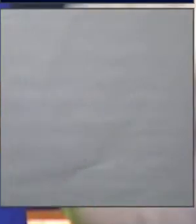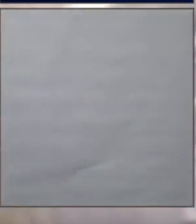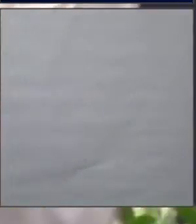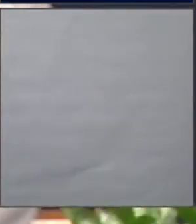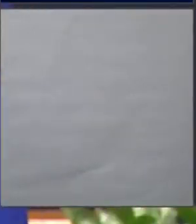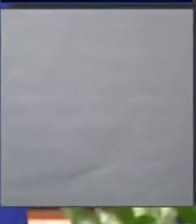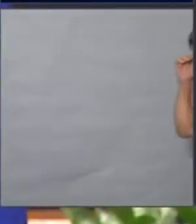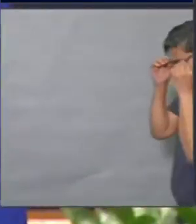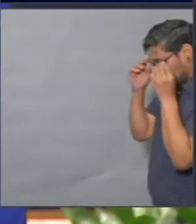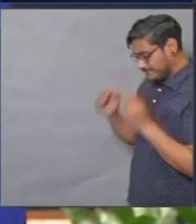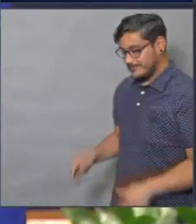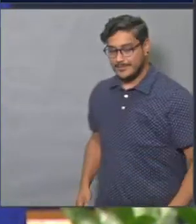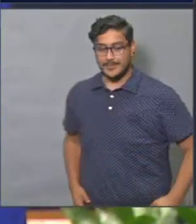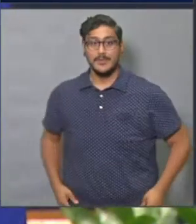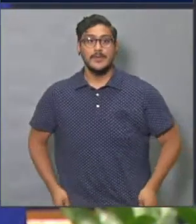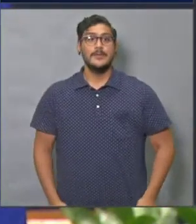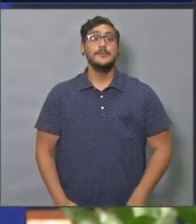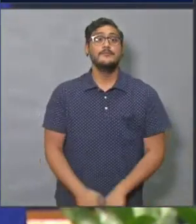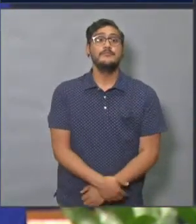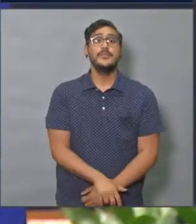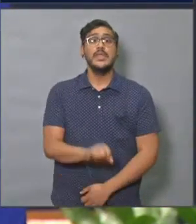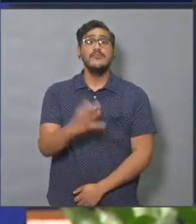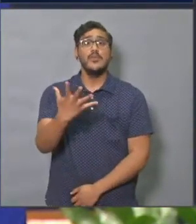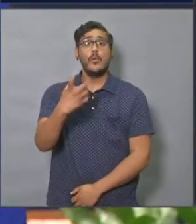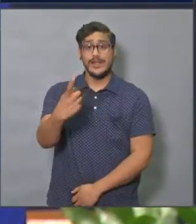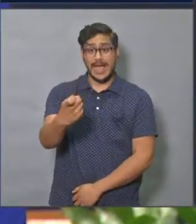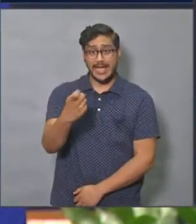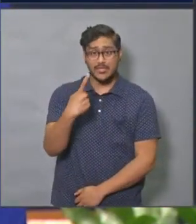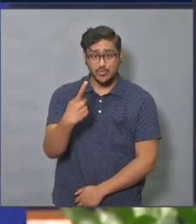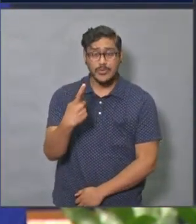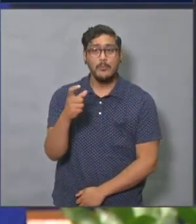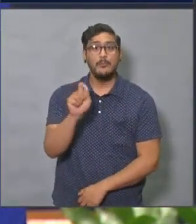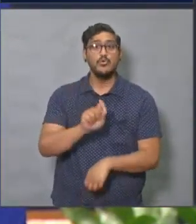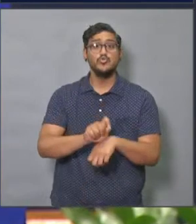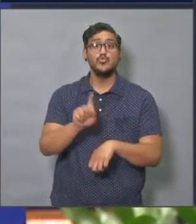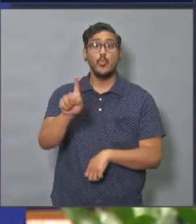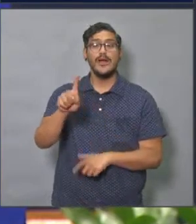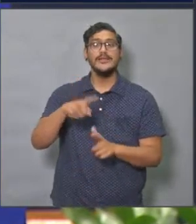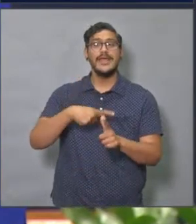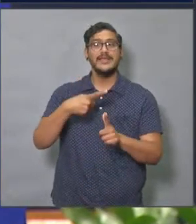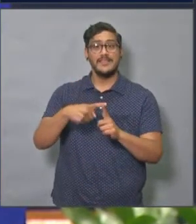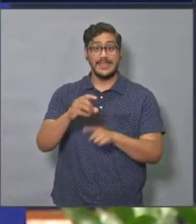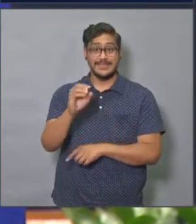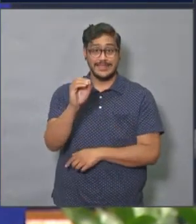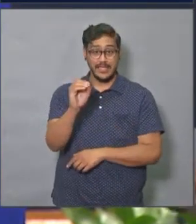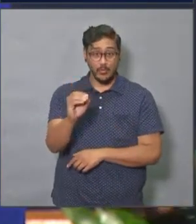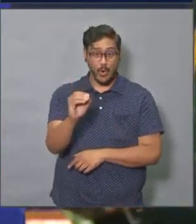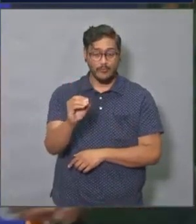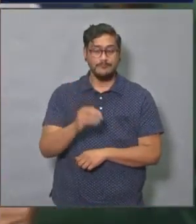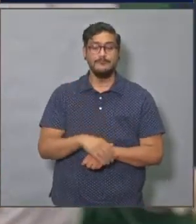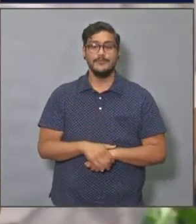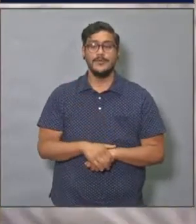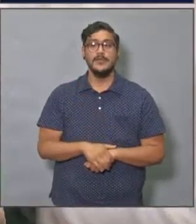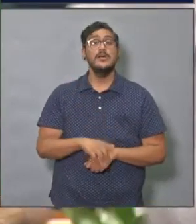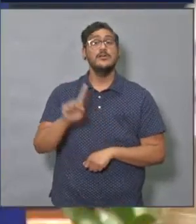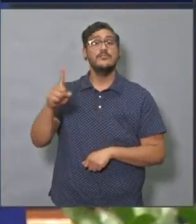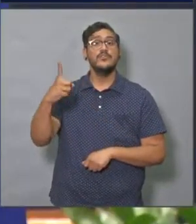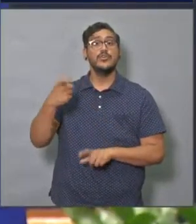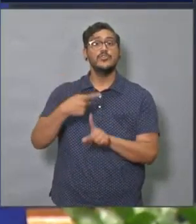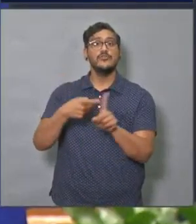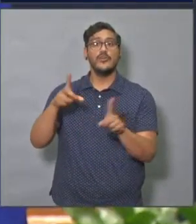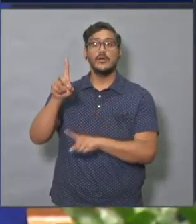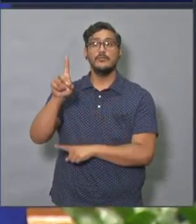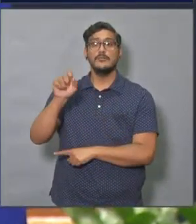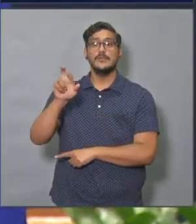And ladies and gentlemen, if you have a question, press 1, then followed by 0. And our first question comes from